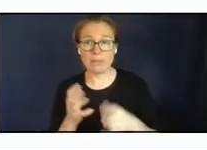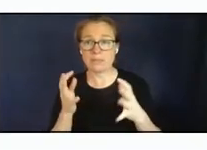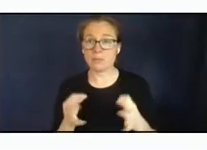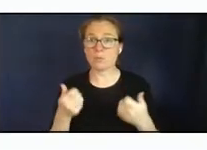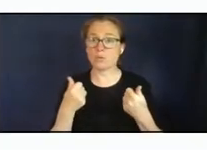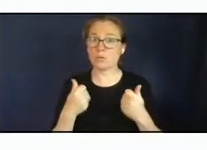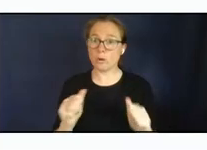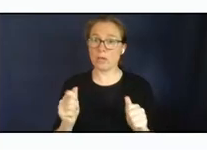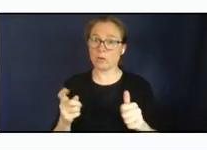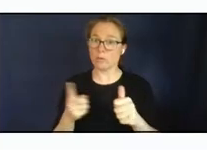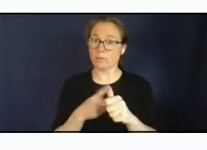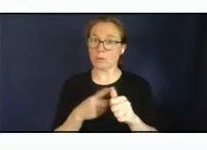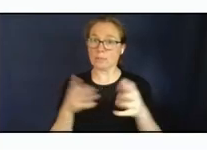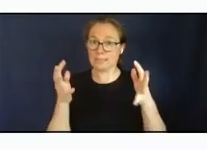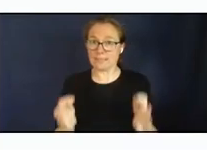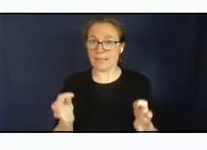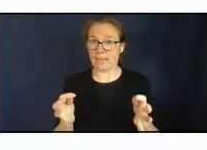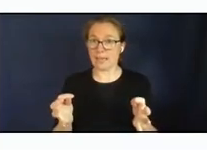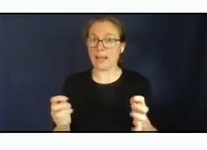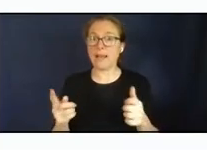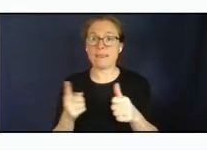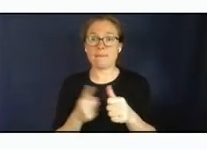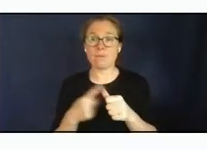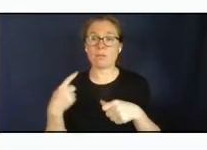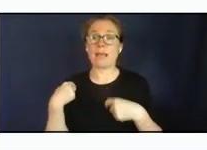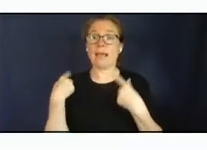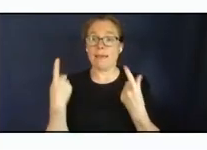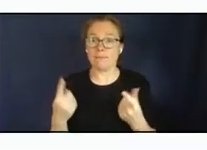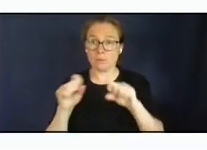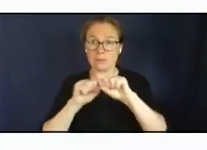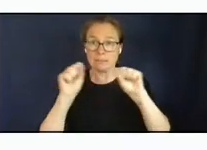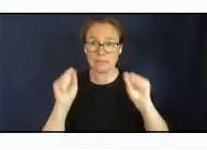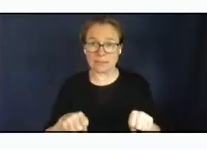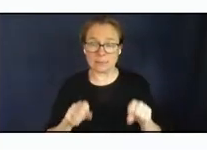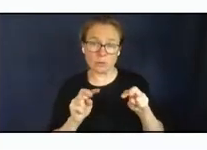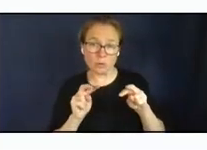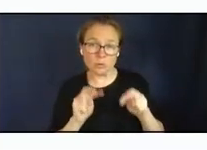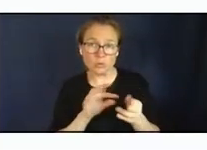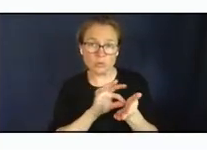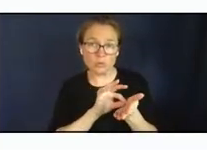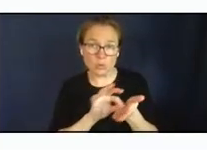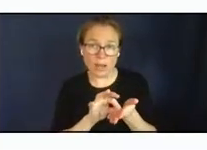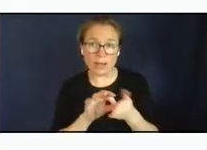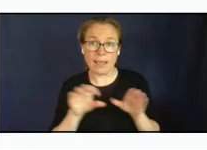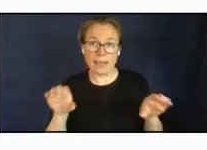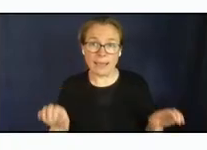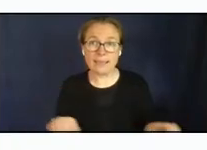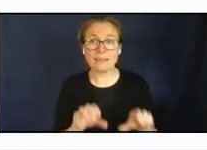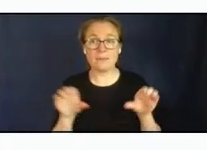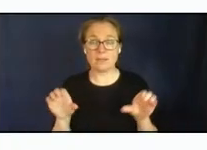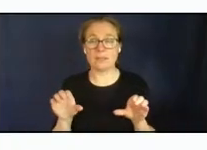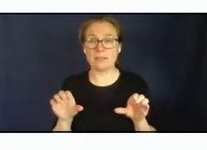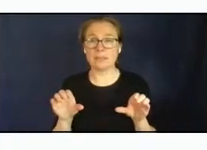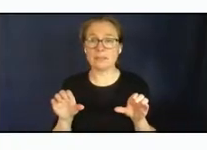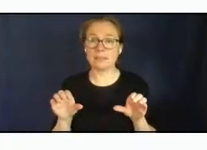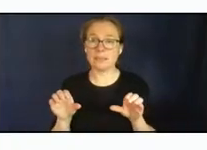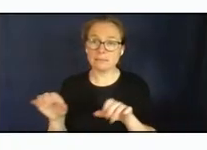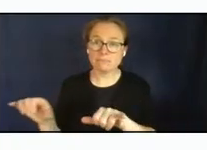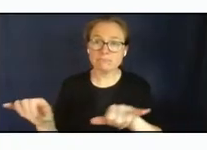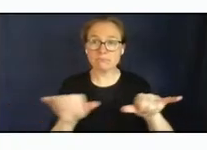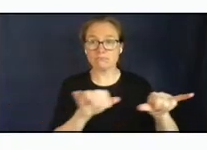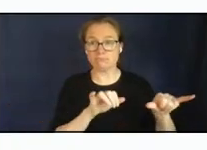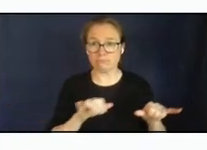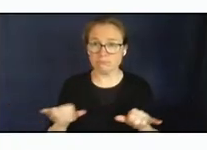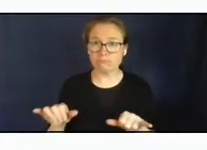by having the first ever system to be able to track activity in a unified manner across all faculty and